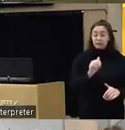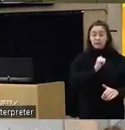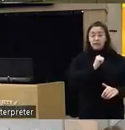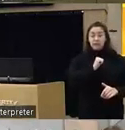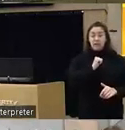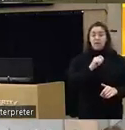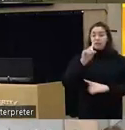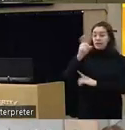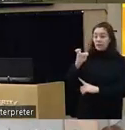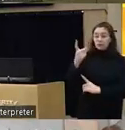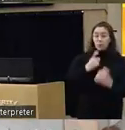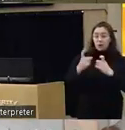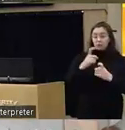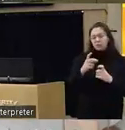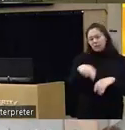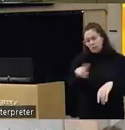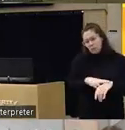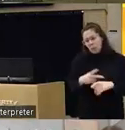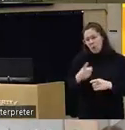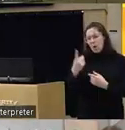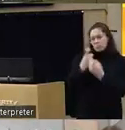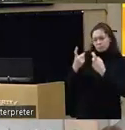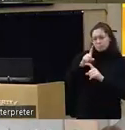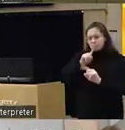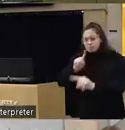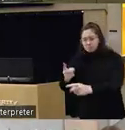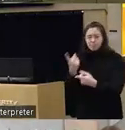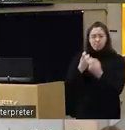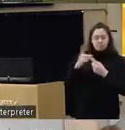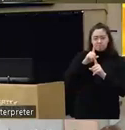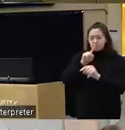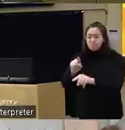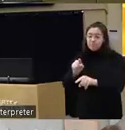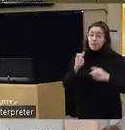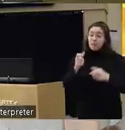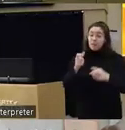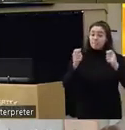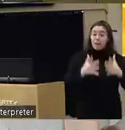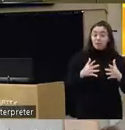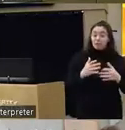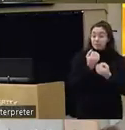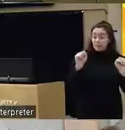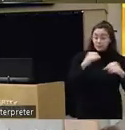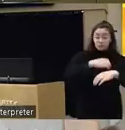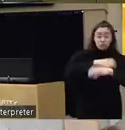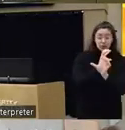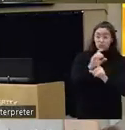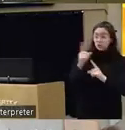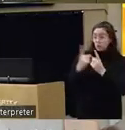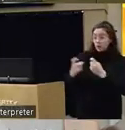and management questions, of course, but also crisis and safety questions. I think it's very